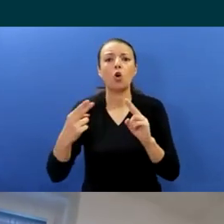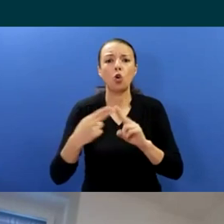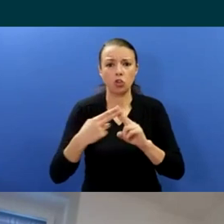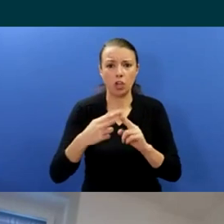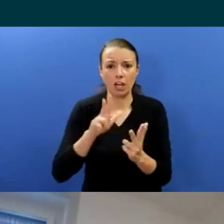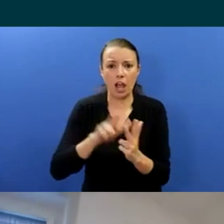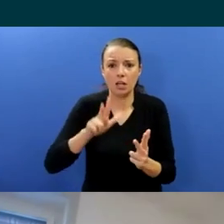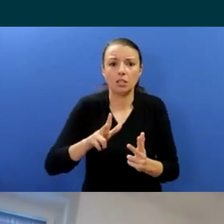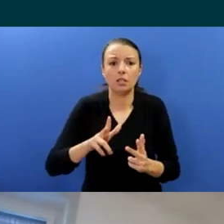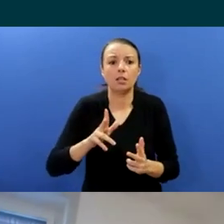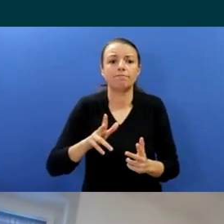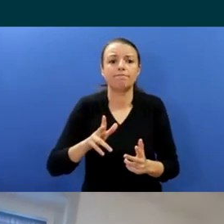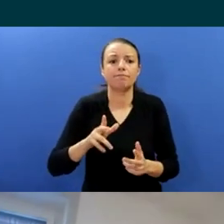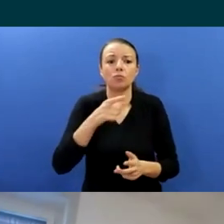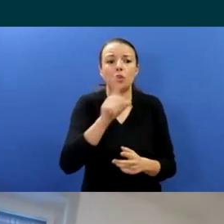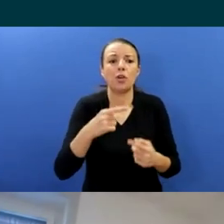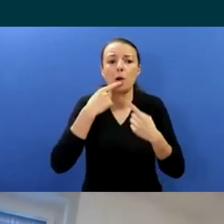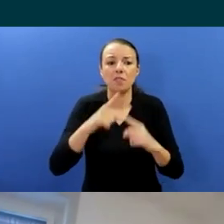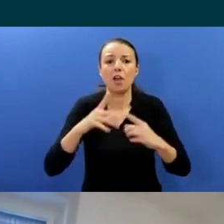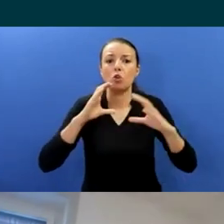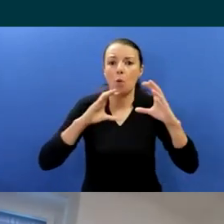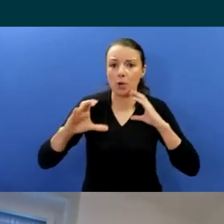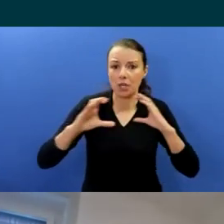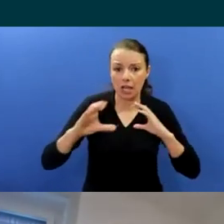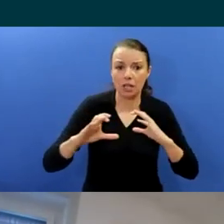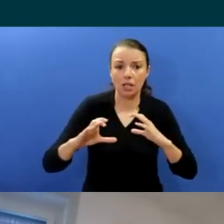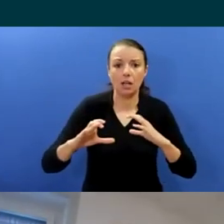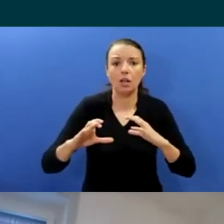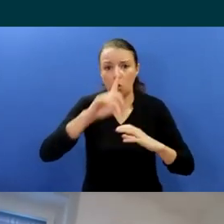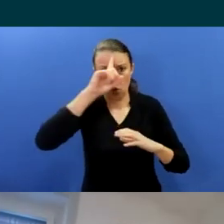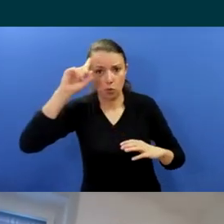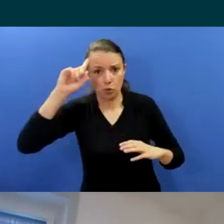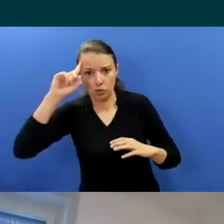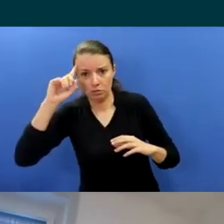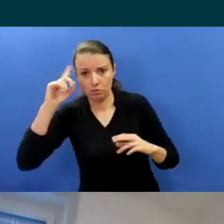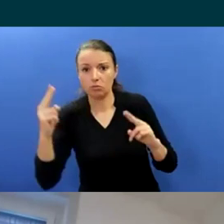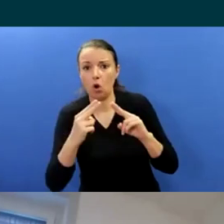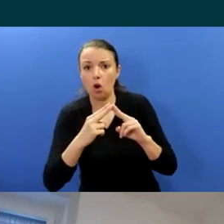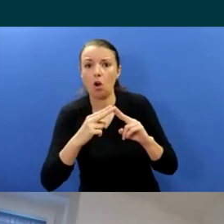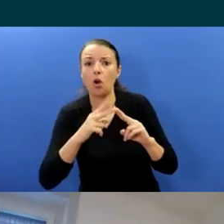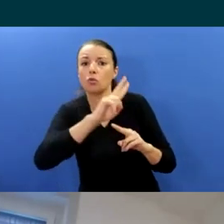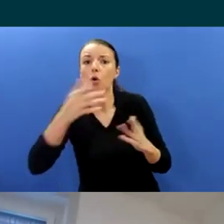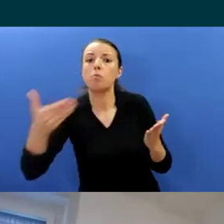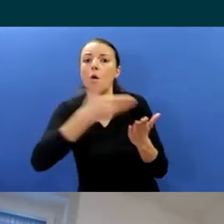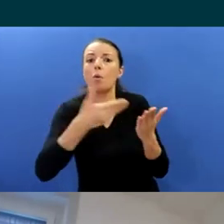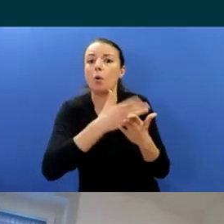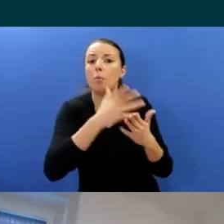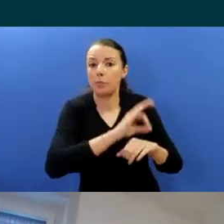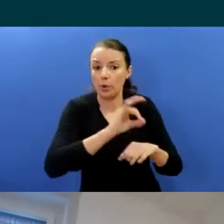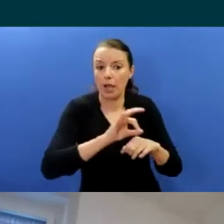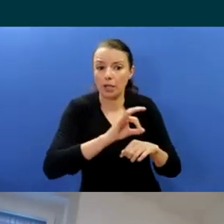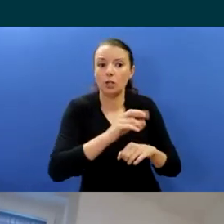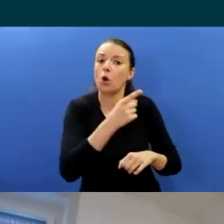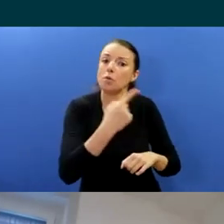the communication with the people that proposed the projects. And some of these ideas were very